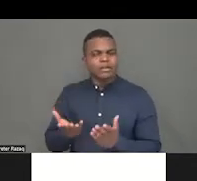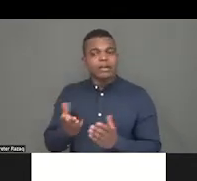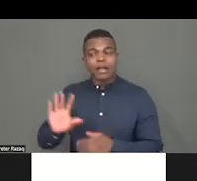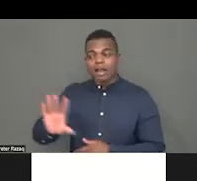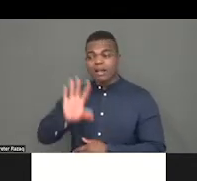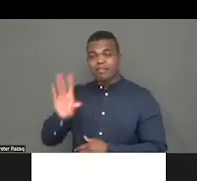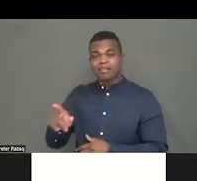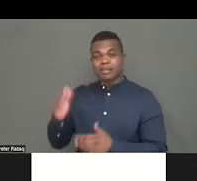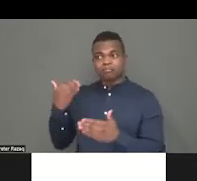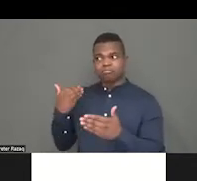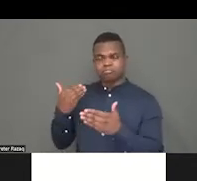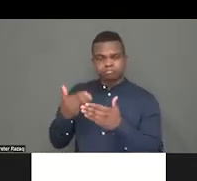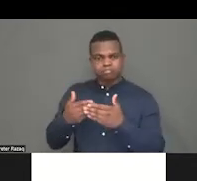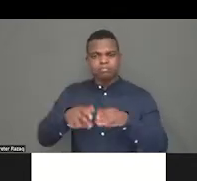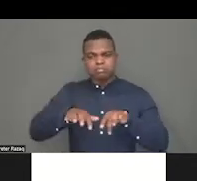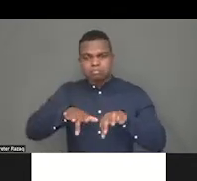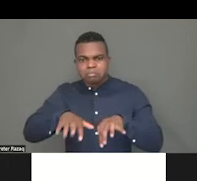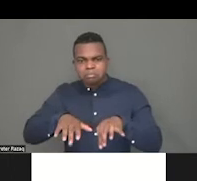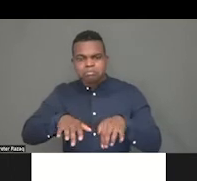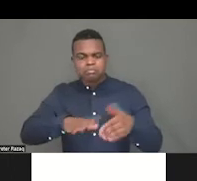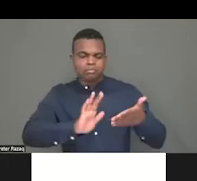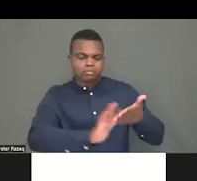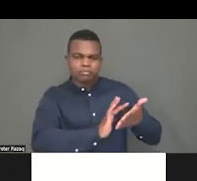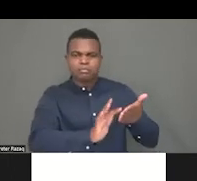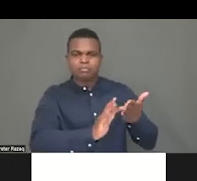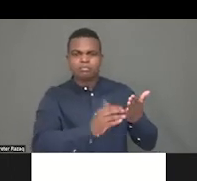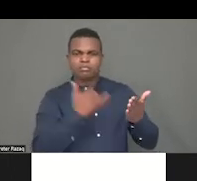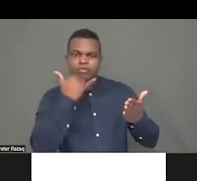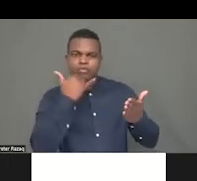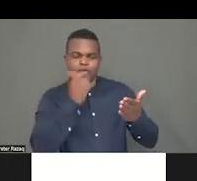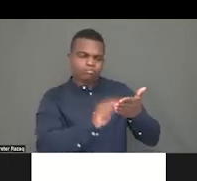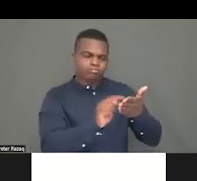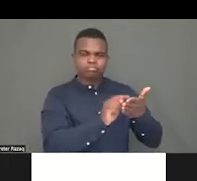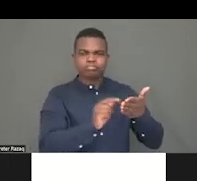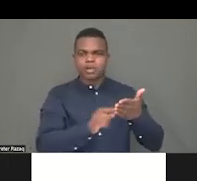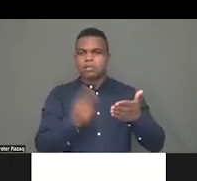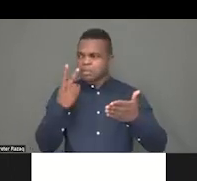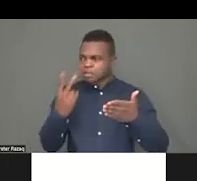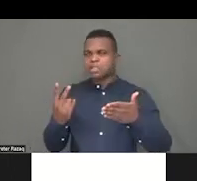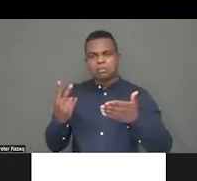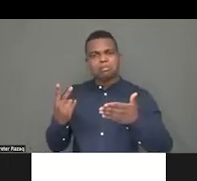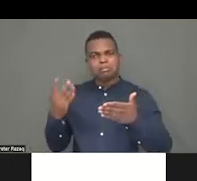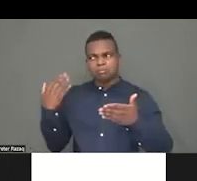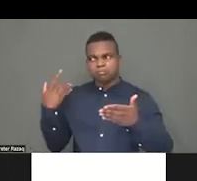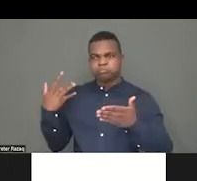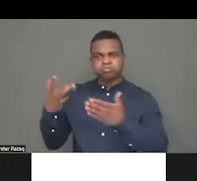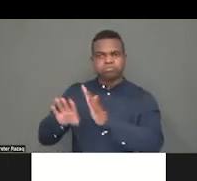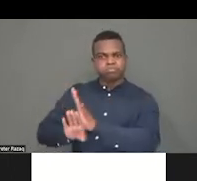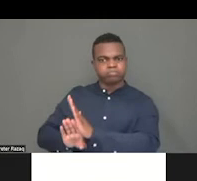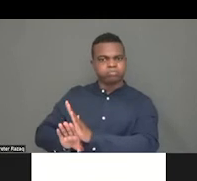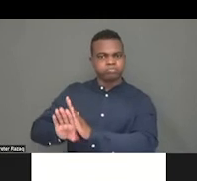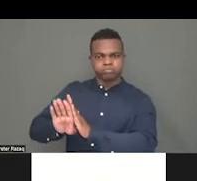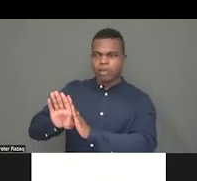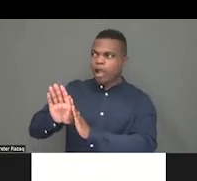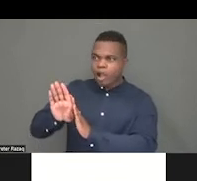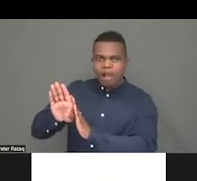progress. But still, when it comes to inclusive ICT, usability and service delivery, we do have